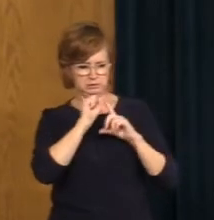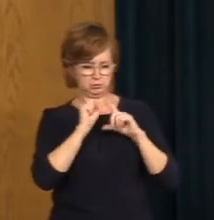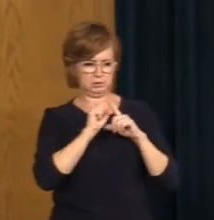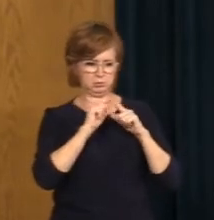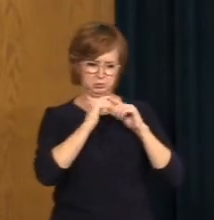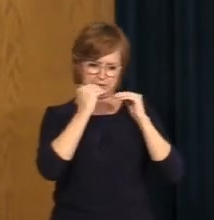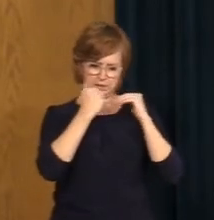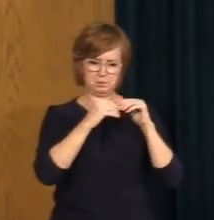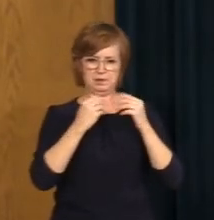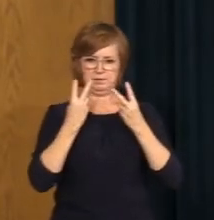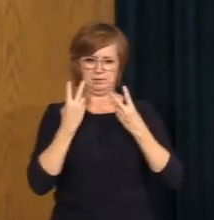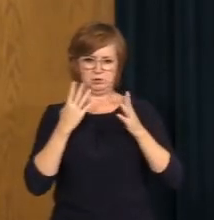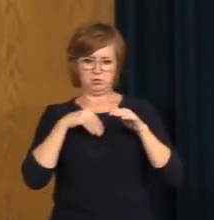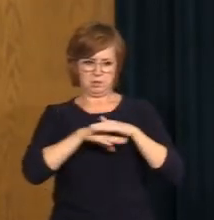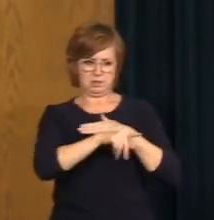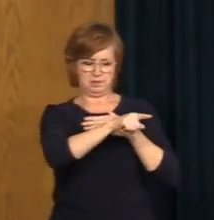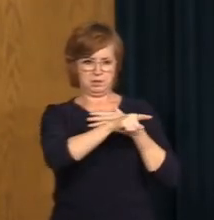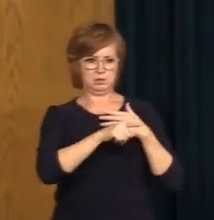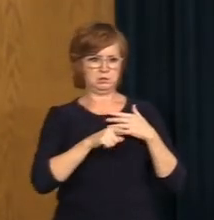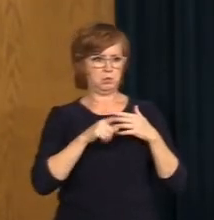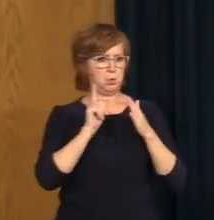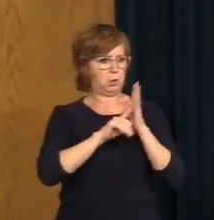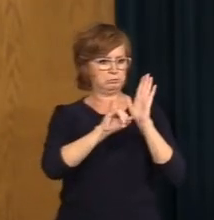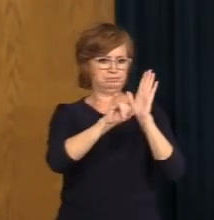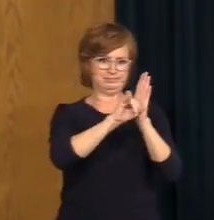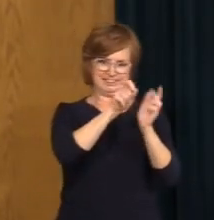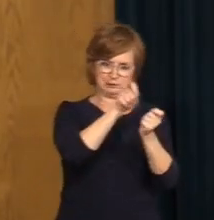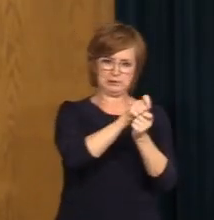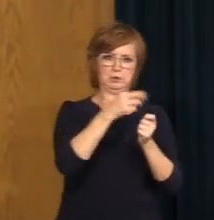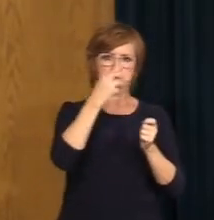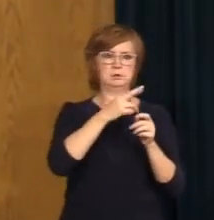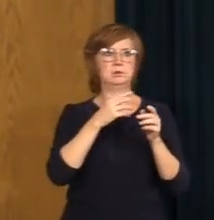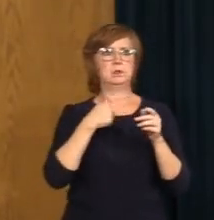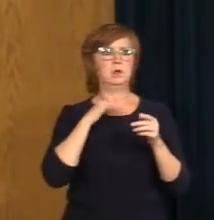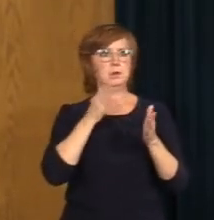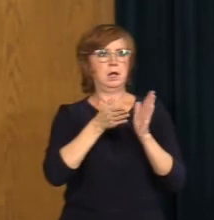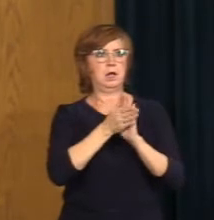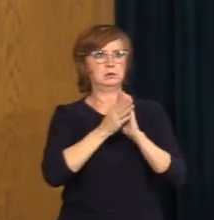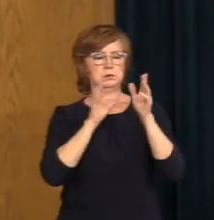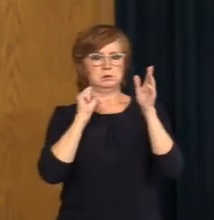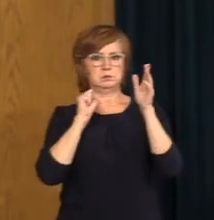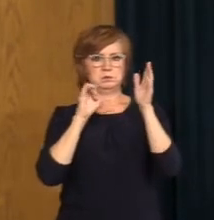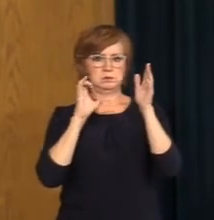limits on visitors. So maybe I'll ask Scott to speak to that.